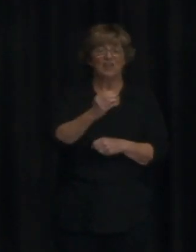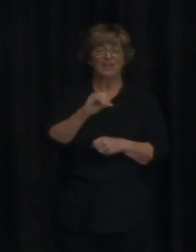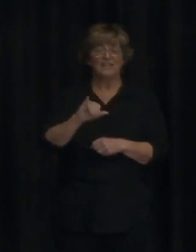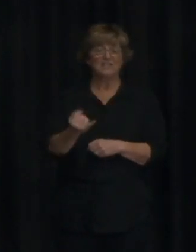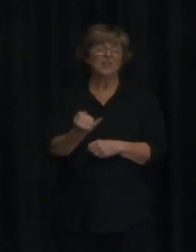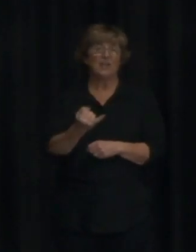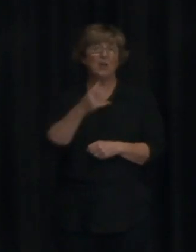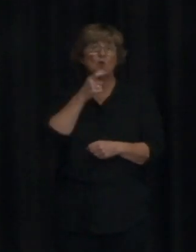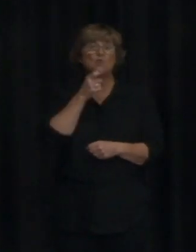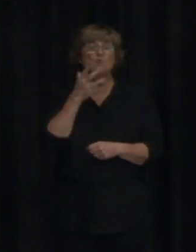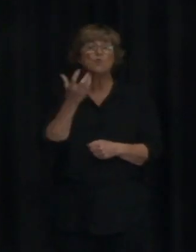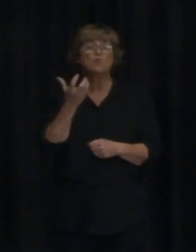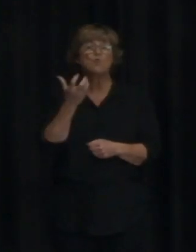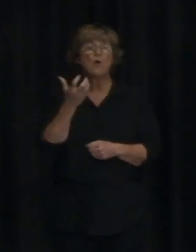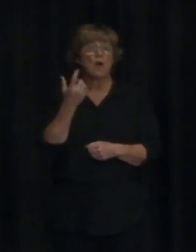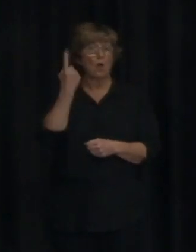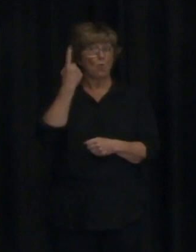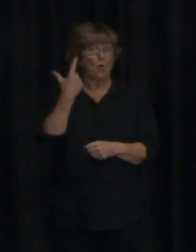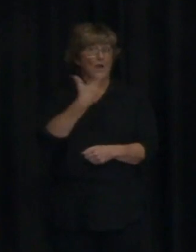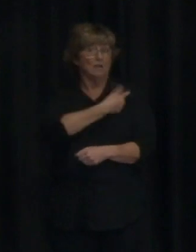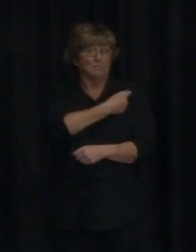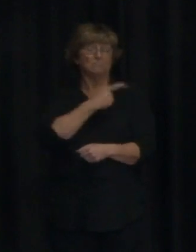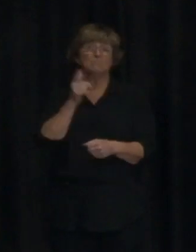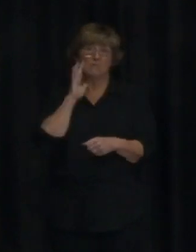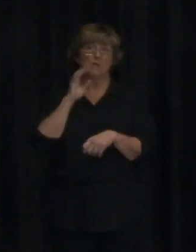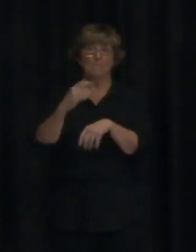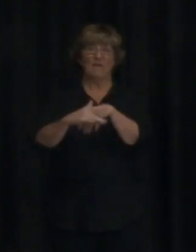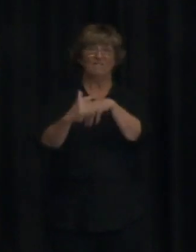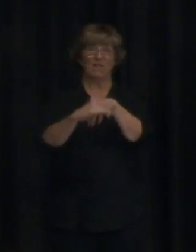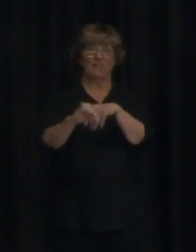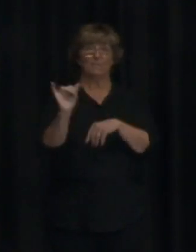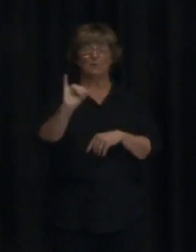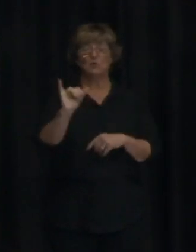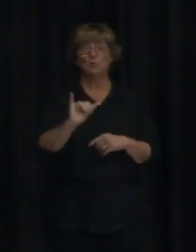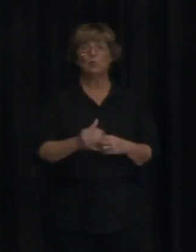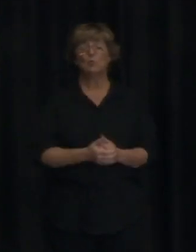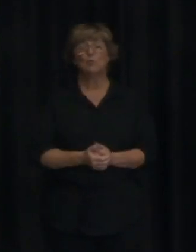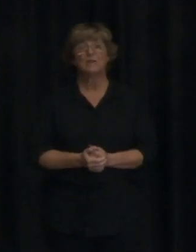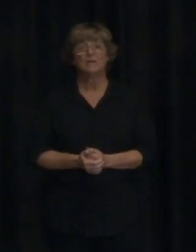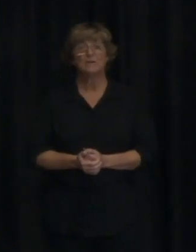choose simply a 1-dose regimen versus a 2-dose regimen.